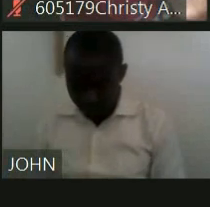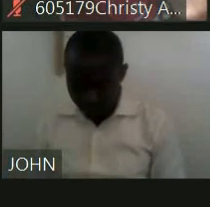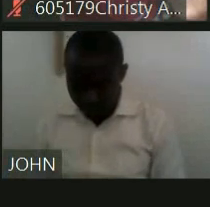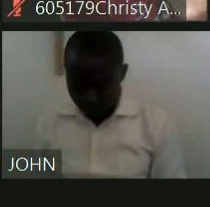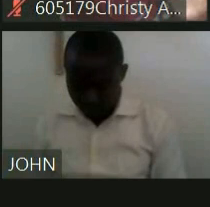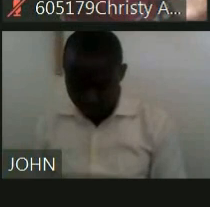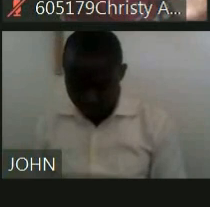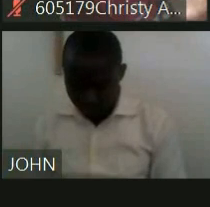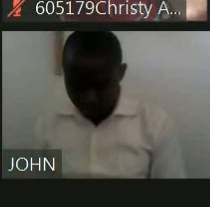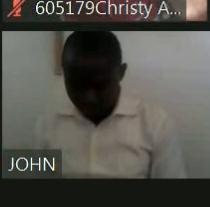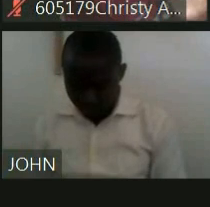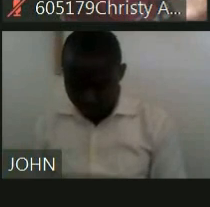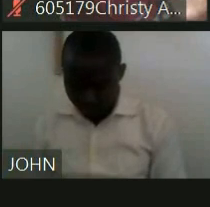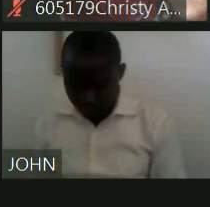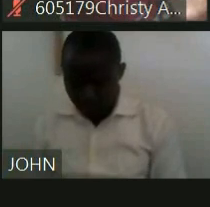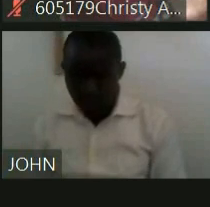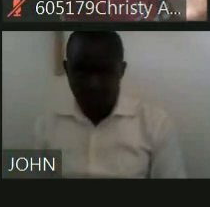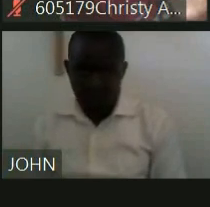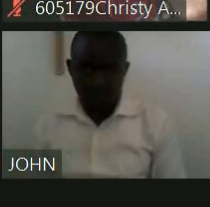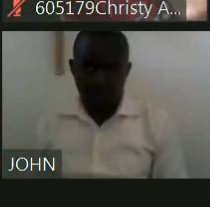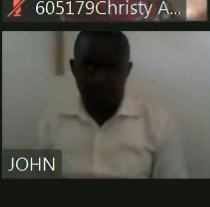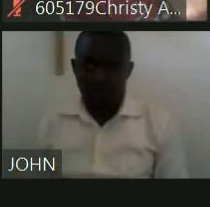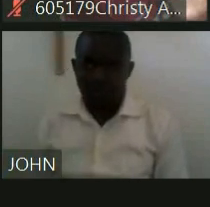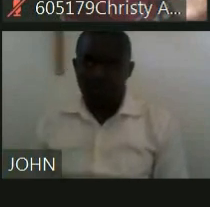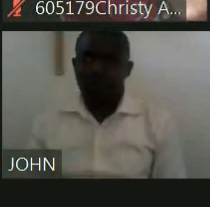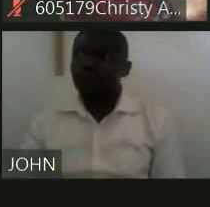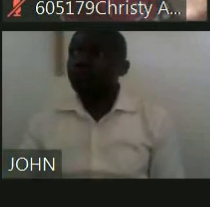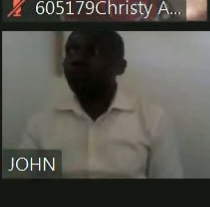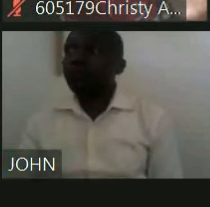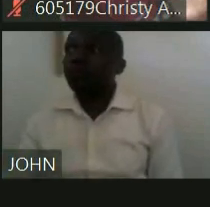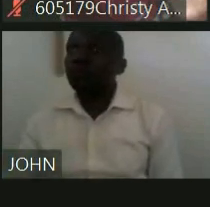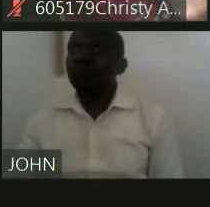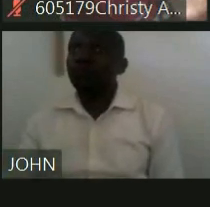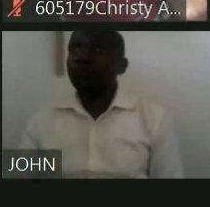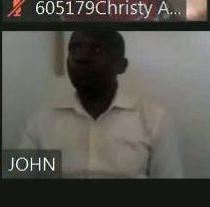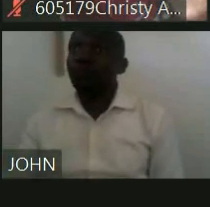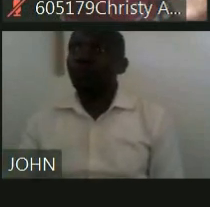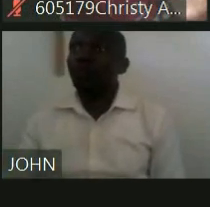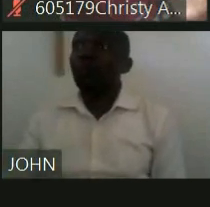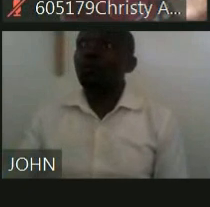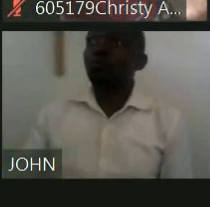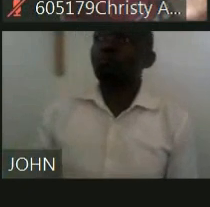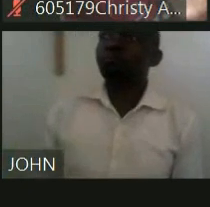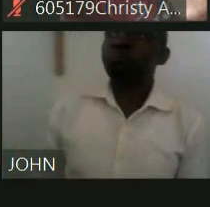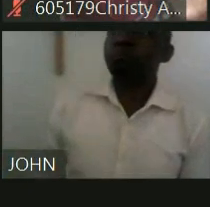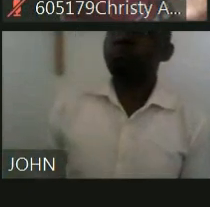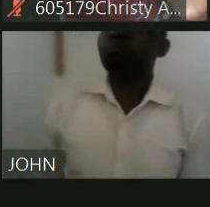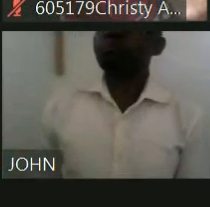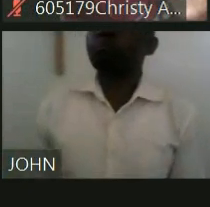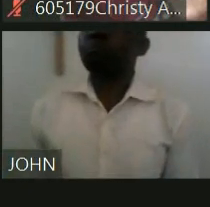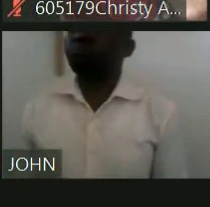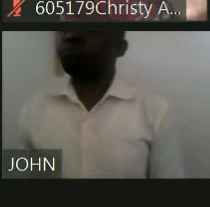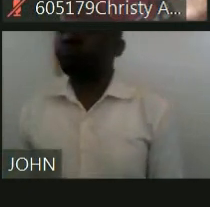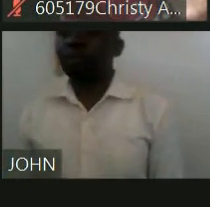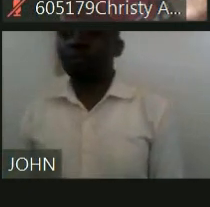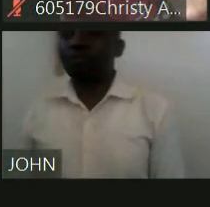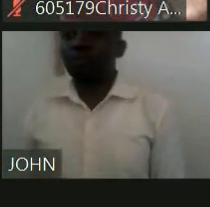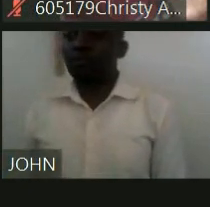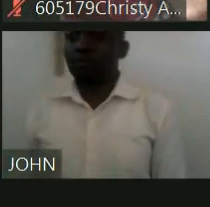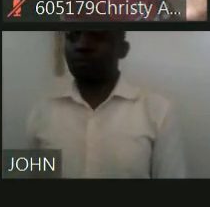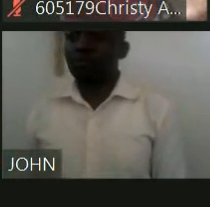saying that especially we keep on saying women with disabilities, women not discriminated,